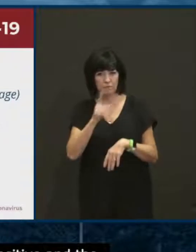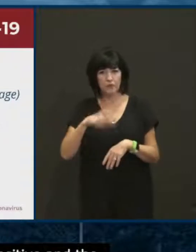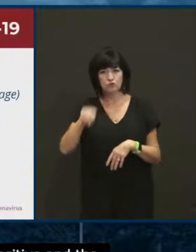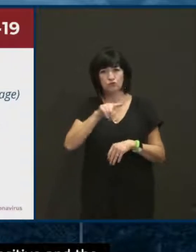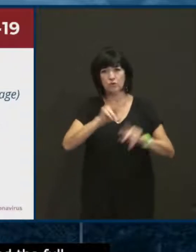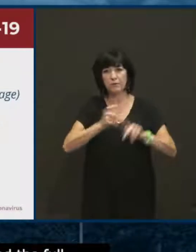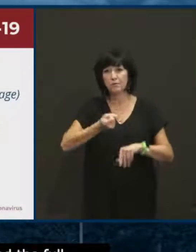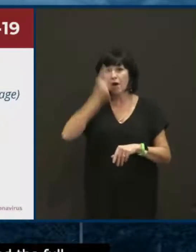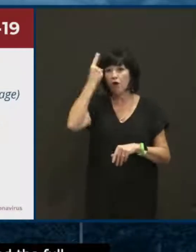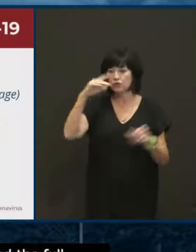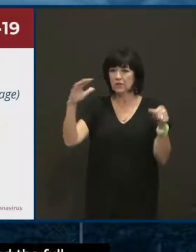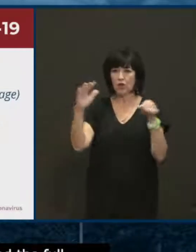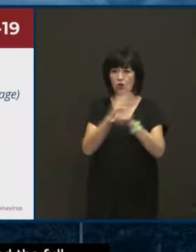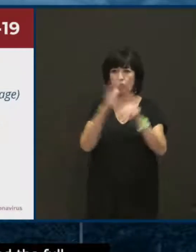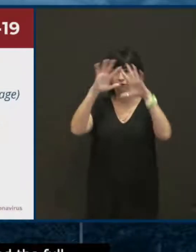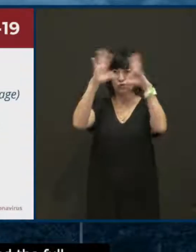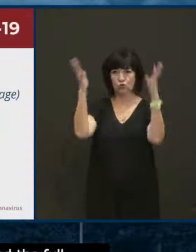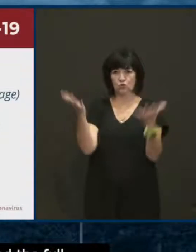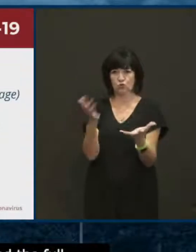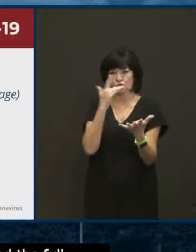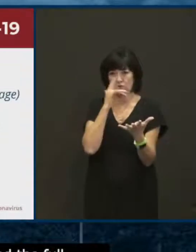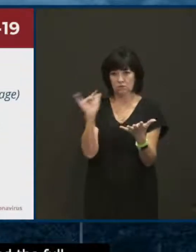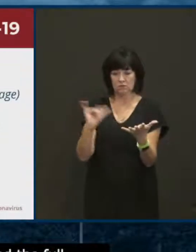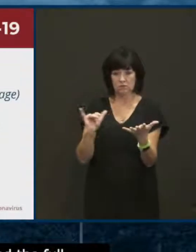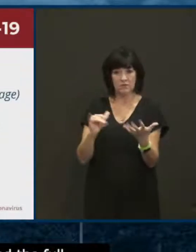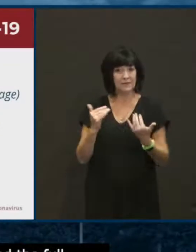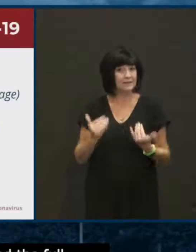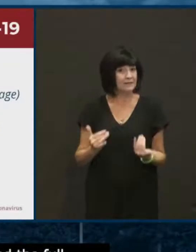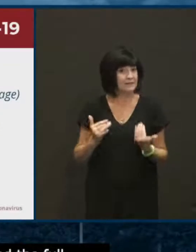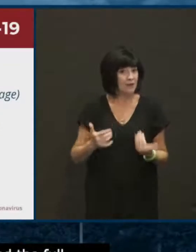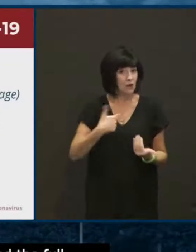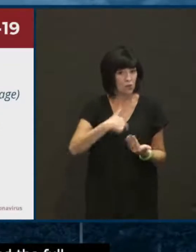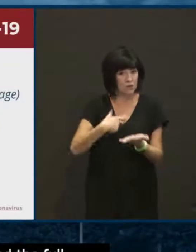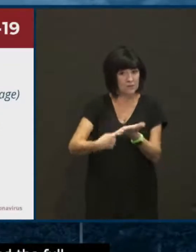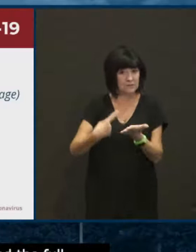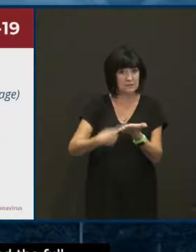so as we start to talk about reopening schools and how the